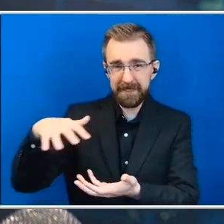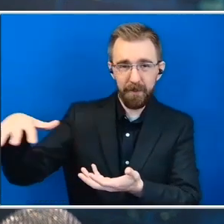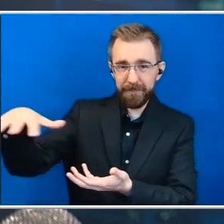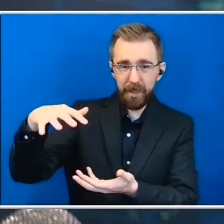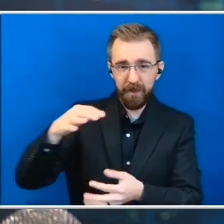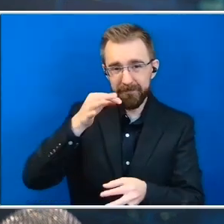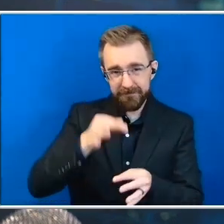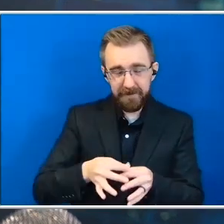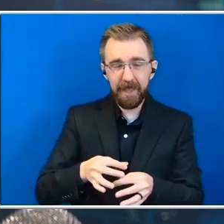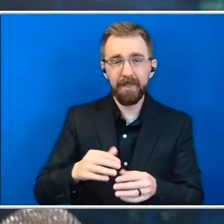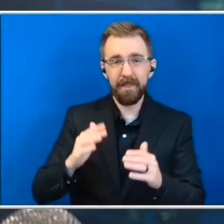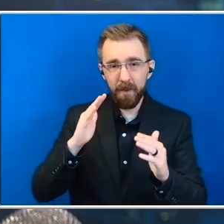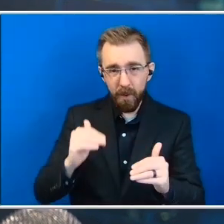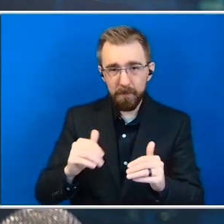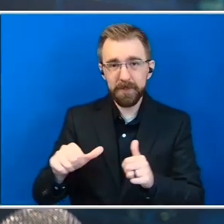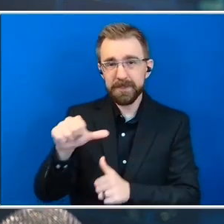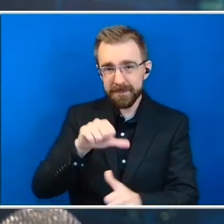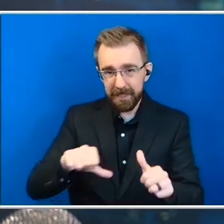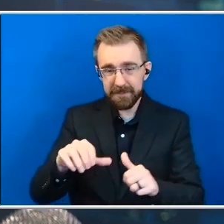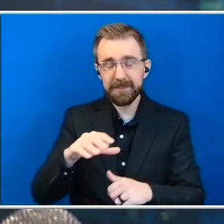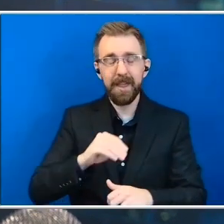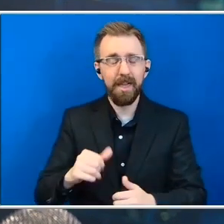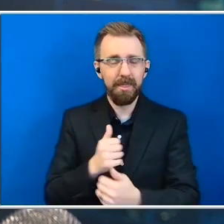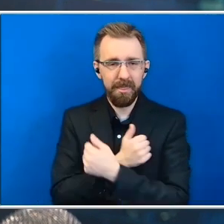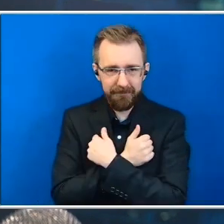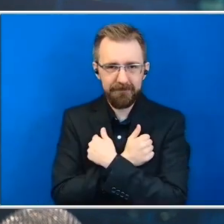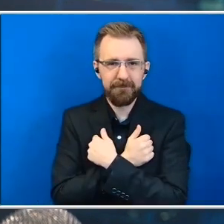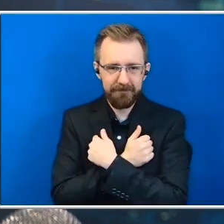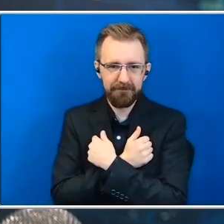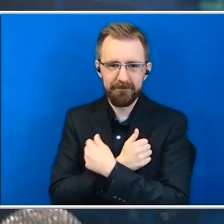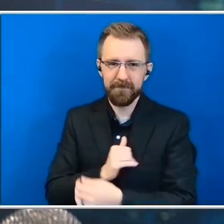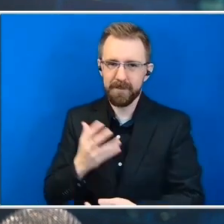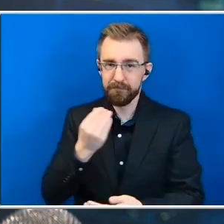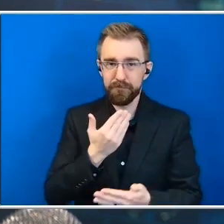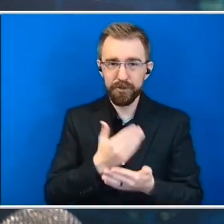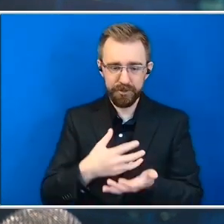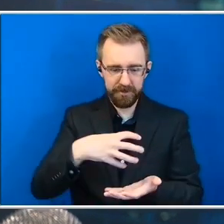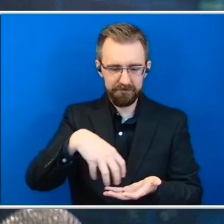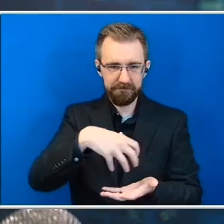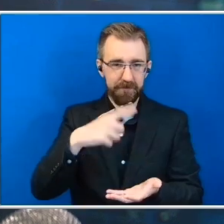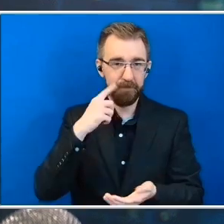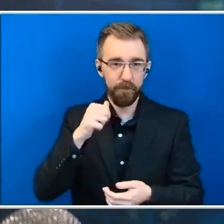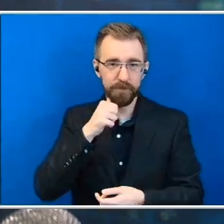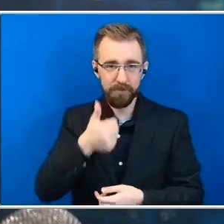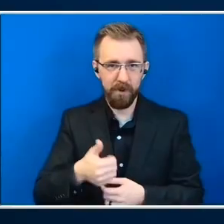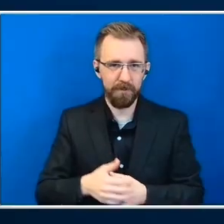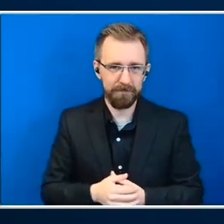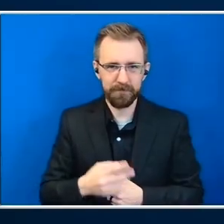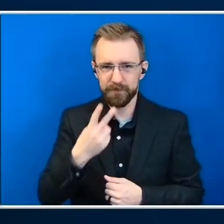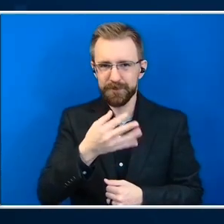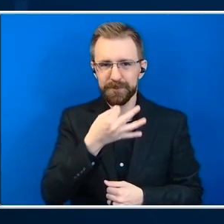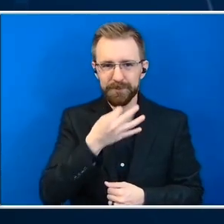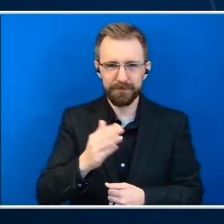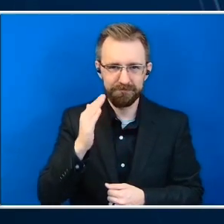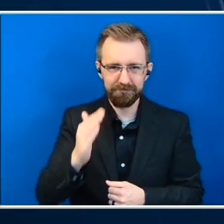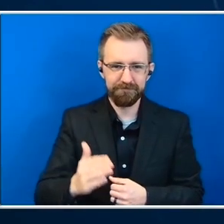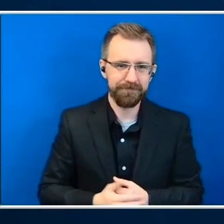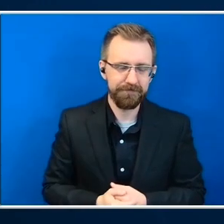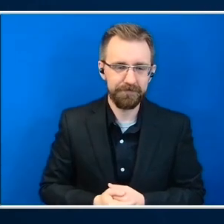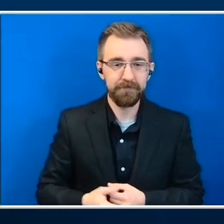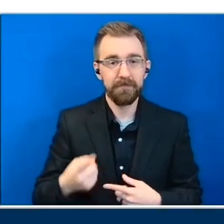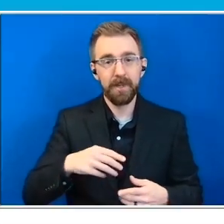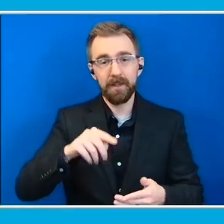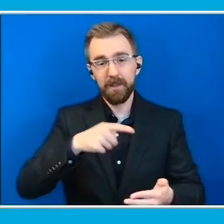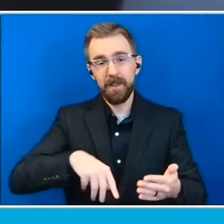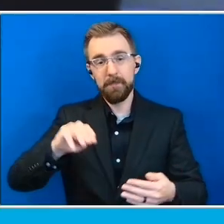science, and love. That's a pretty good recipe for tomorrow. We'll see you soon. Coming up Monday on the Morning